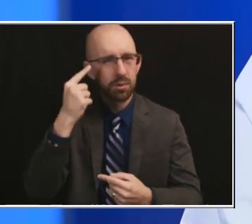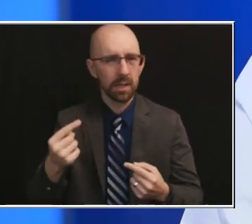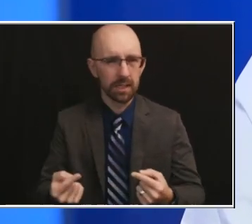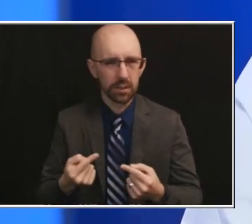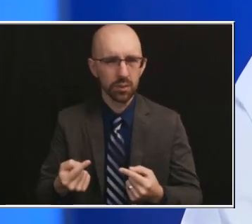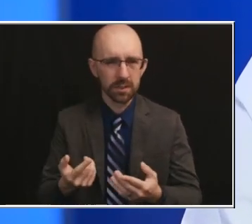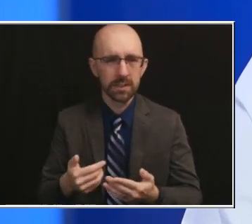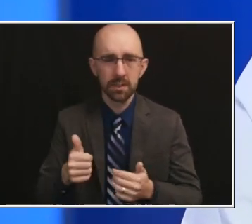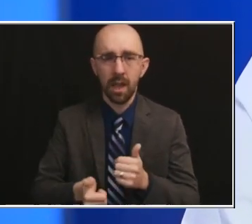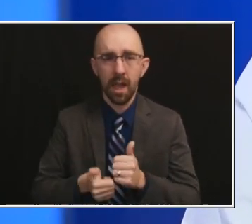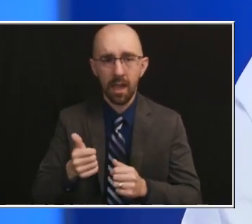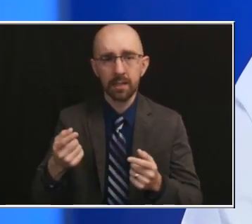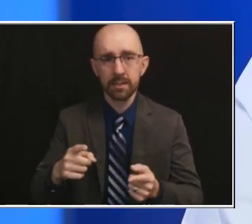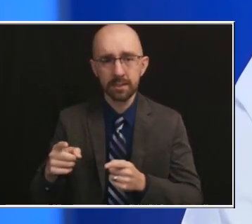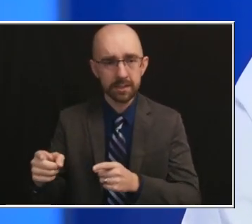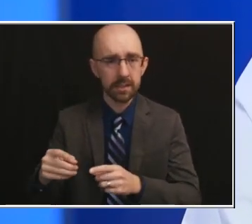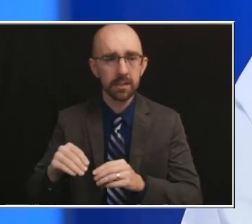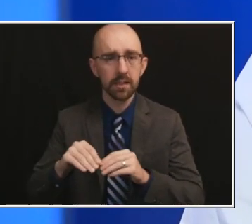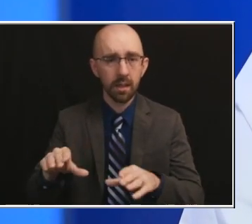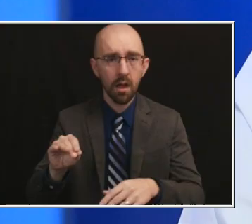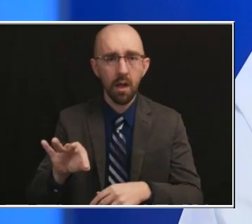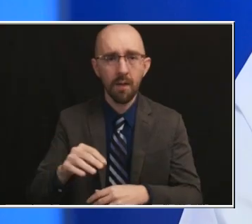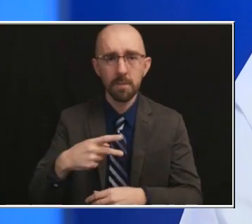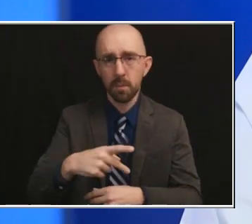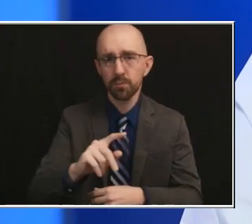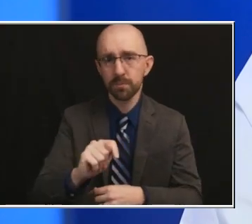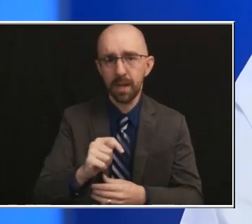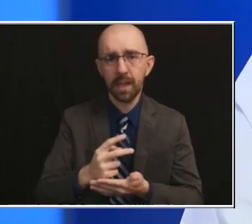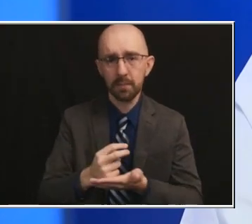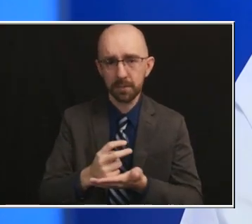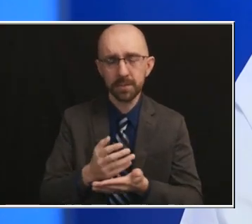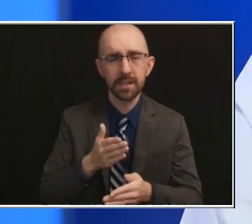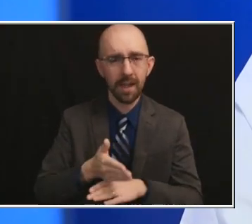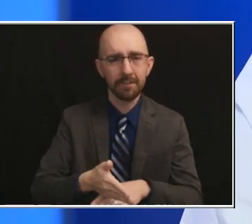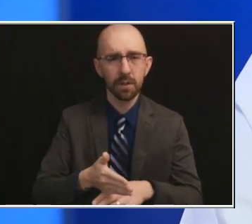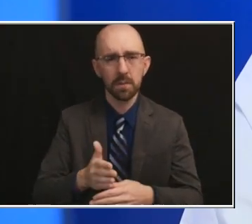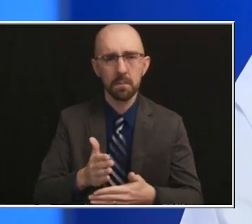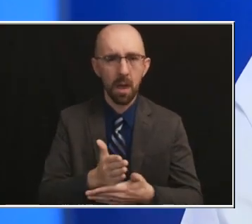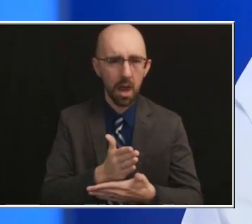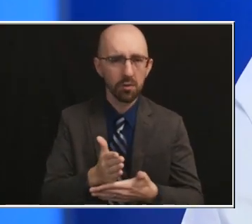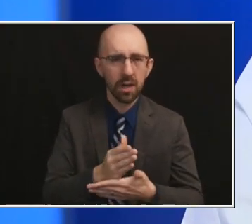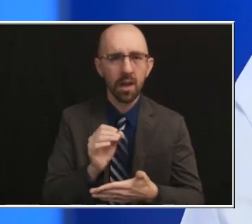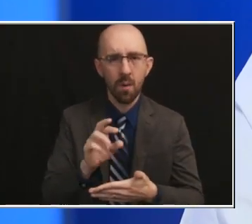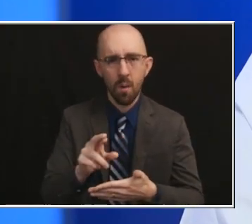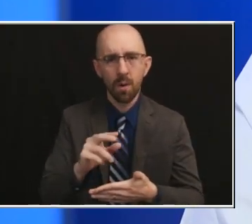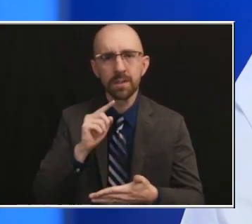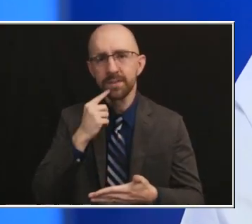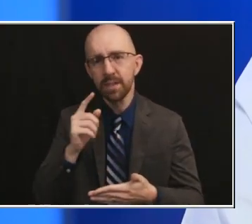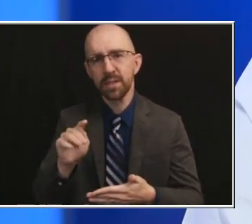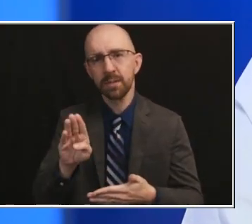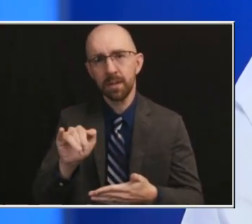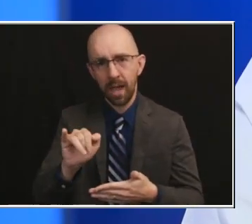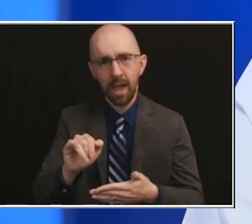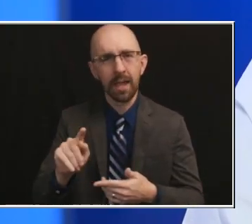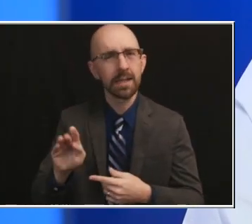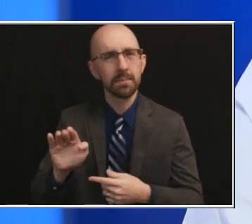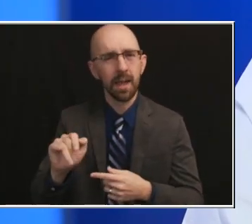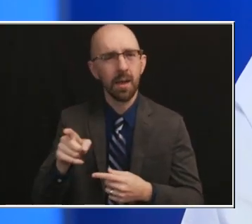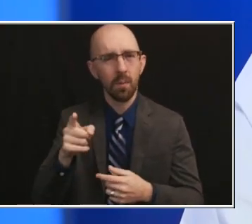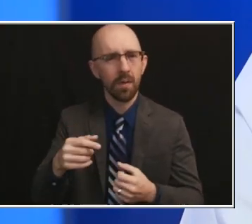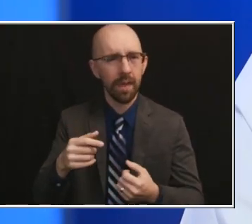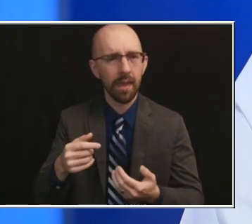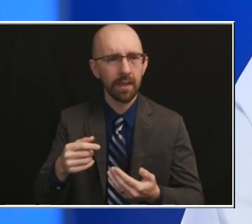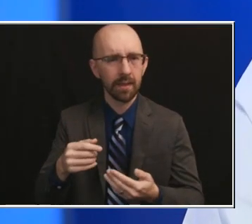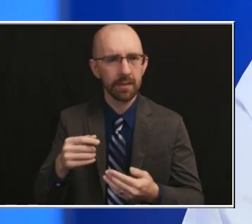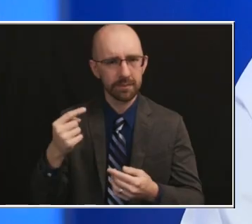of post-traumatic epilepsy is after moderate or severe TBI, or TBI where there is penetrating injury to the brain,